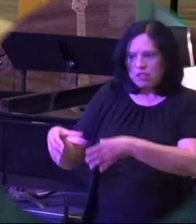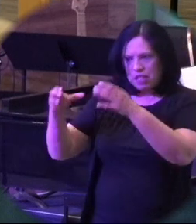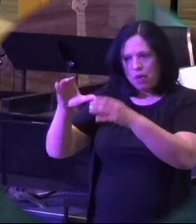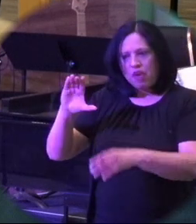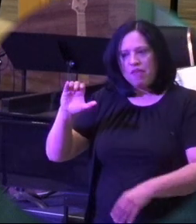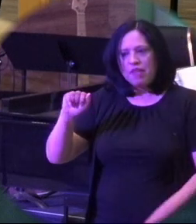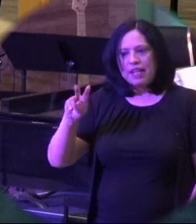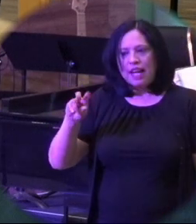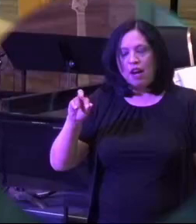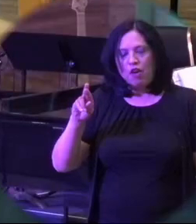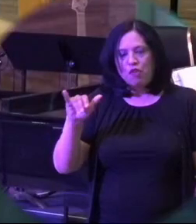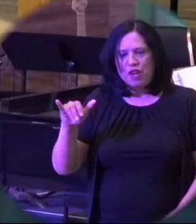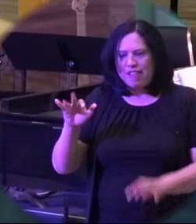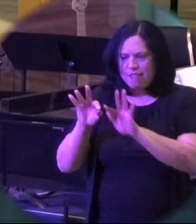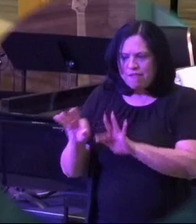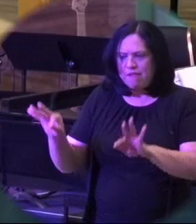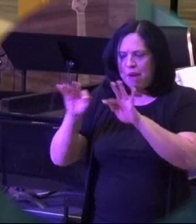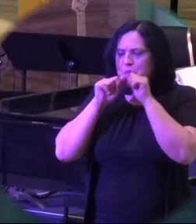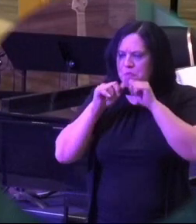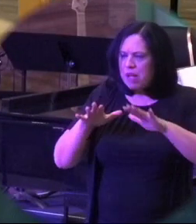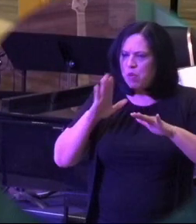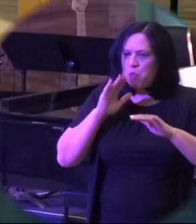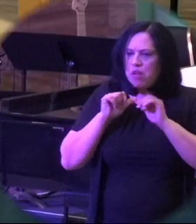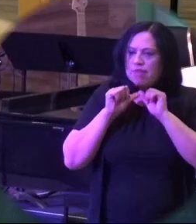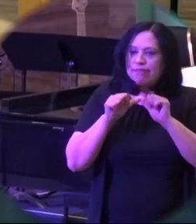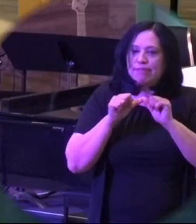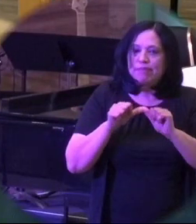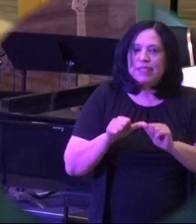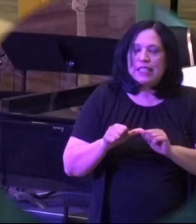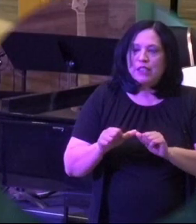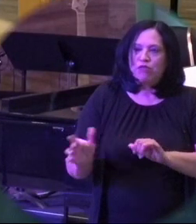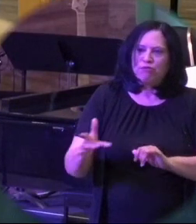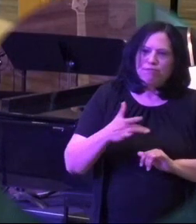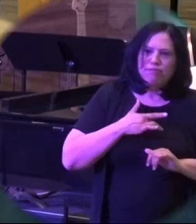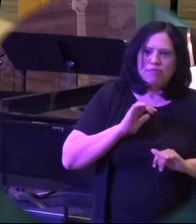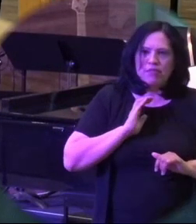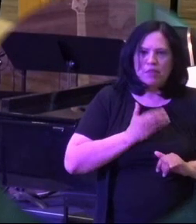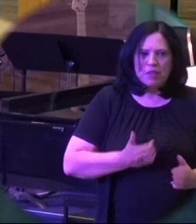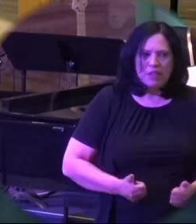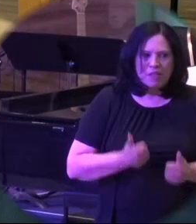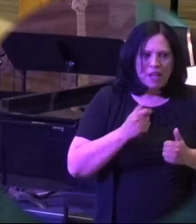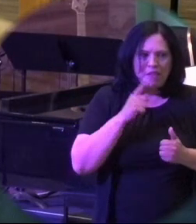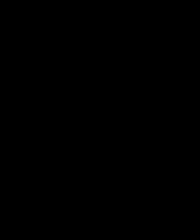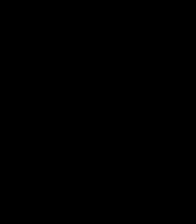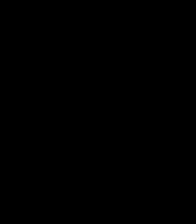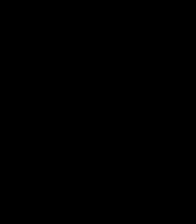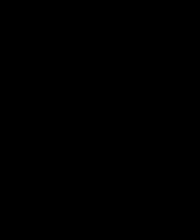value and blessings will continue flowing into our lives for eternity. Amen.